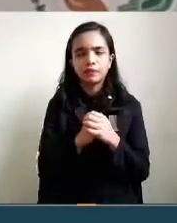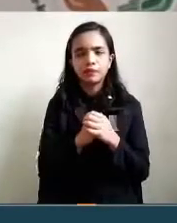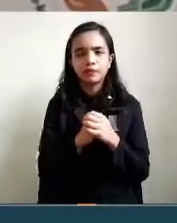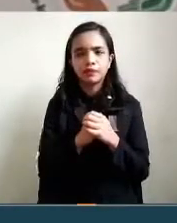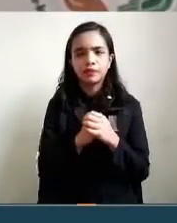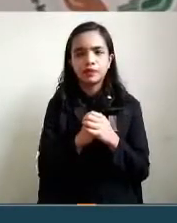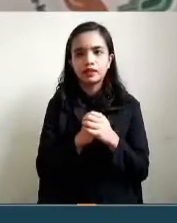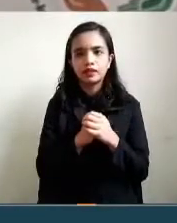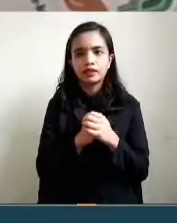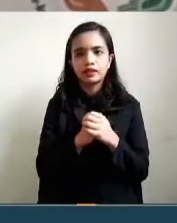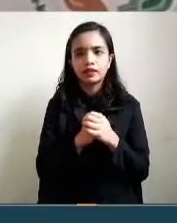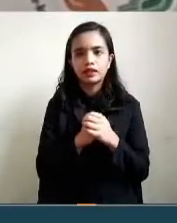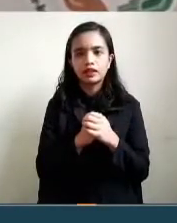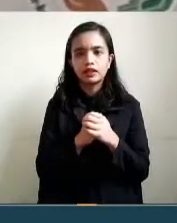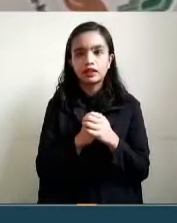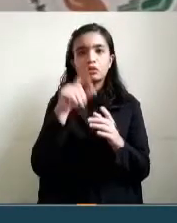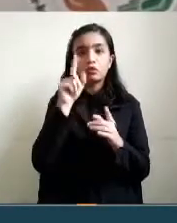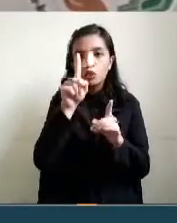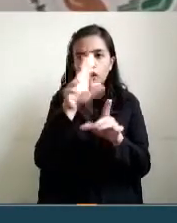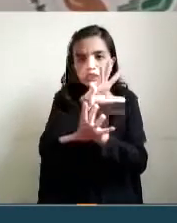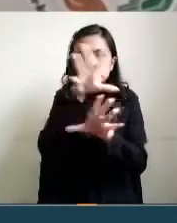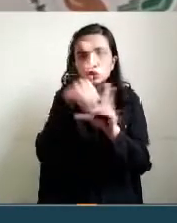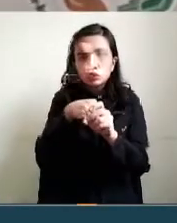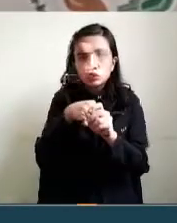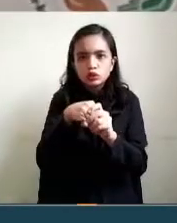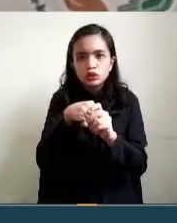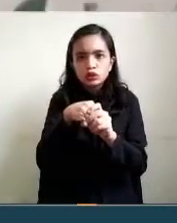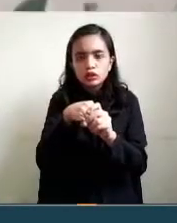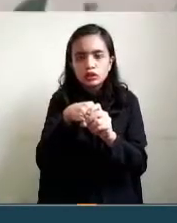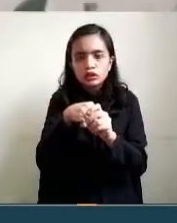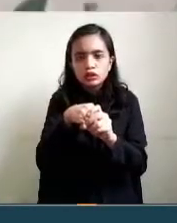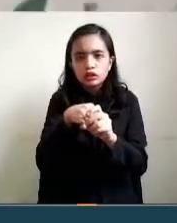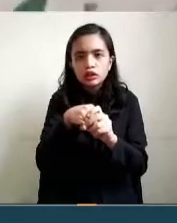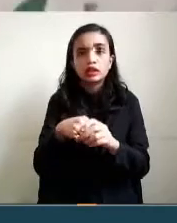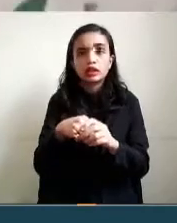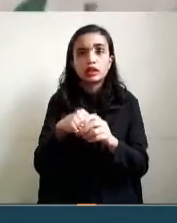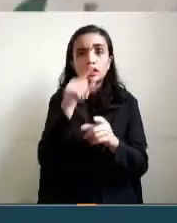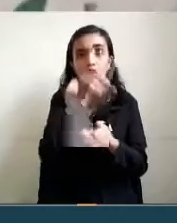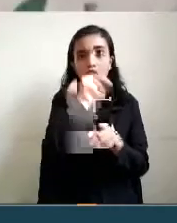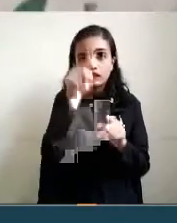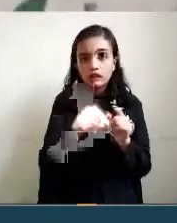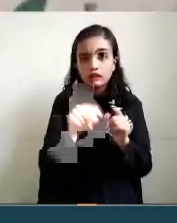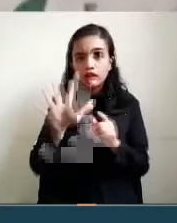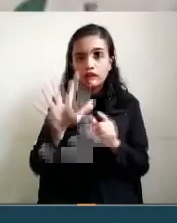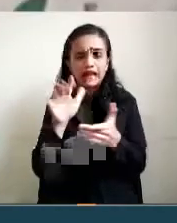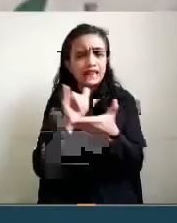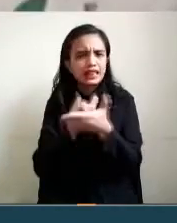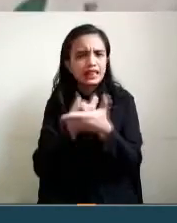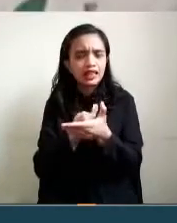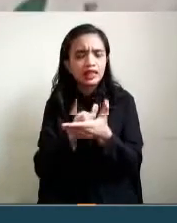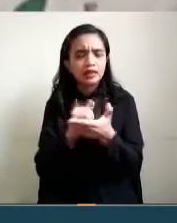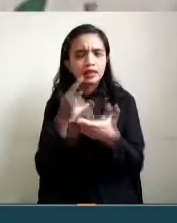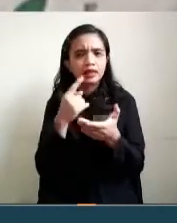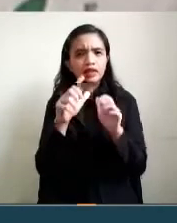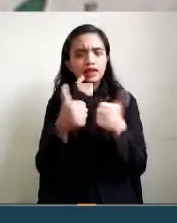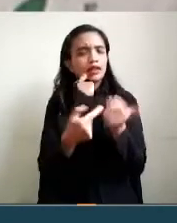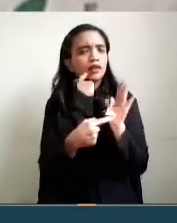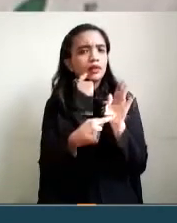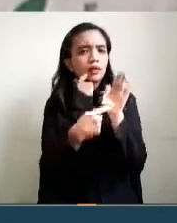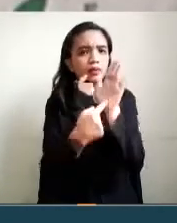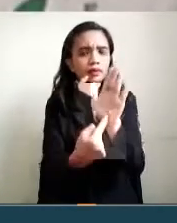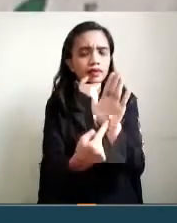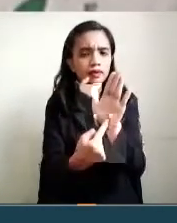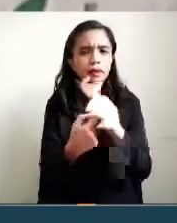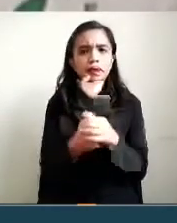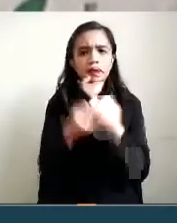part of one aspect out of 5. At the very least, pag present nila niyan, makikita